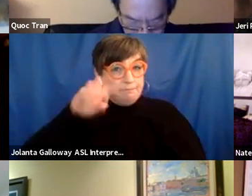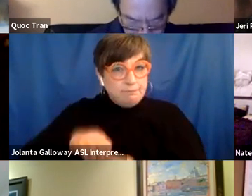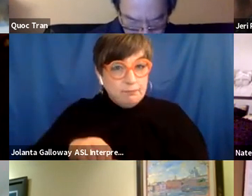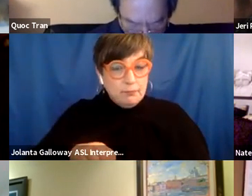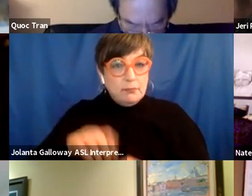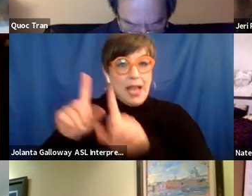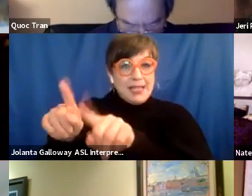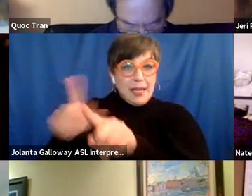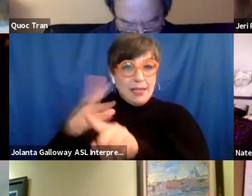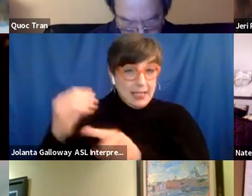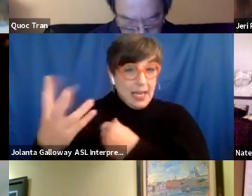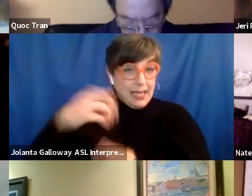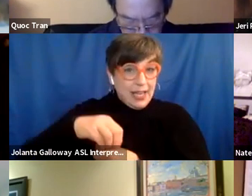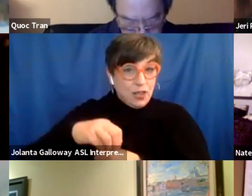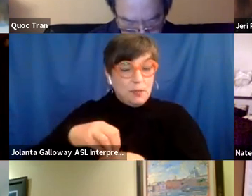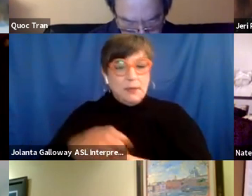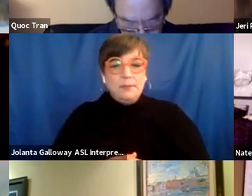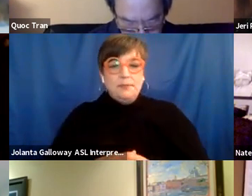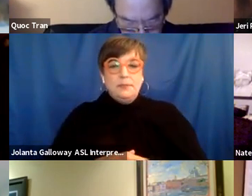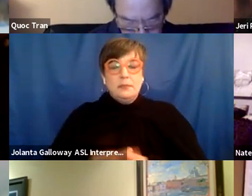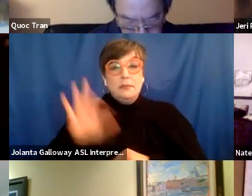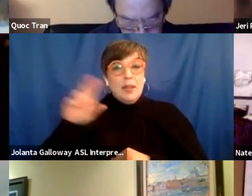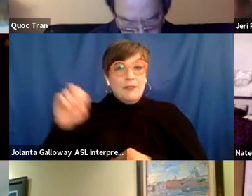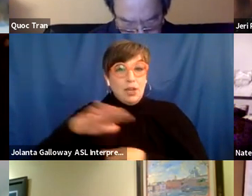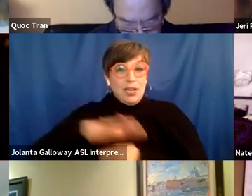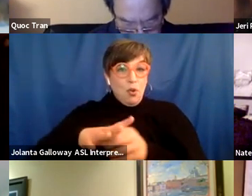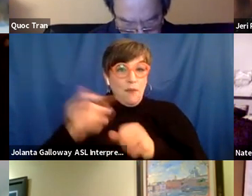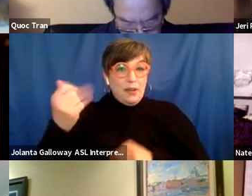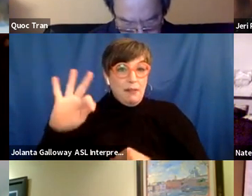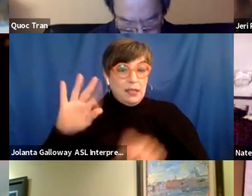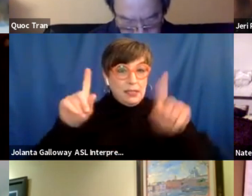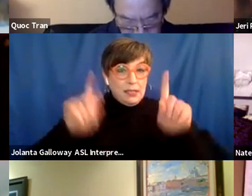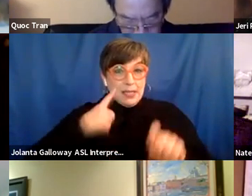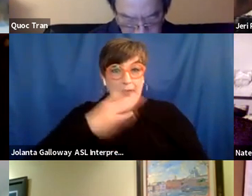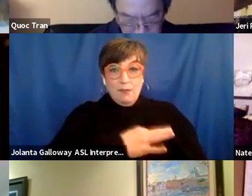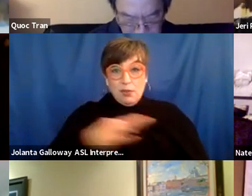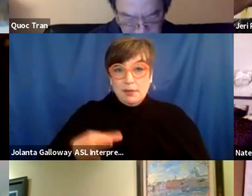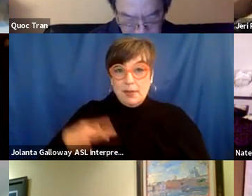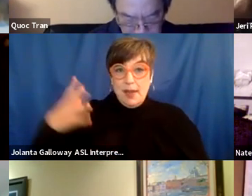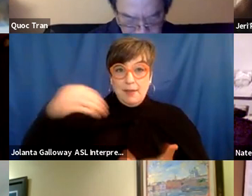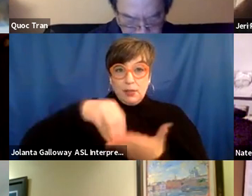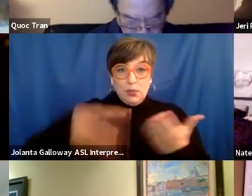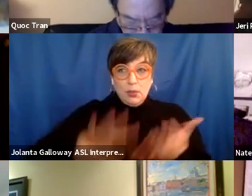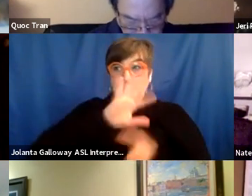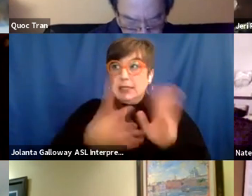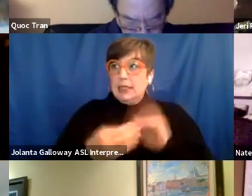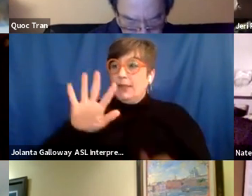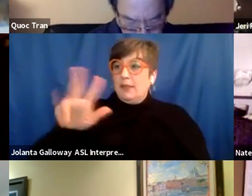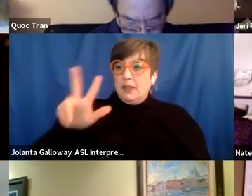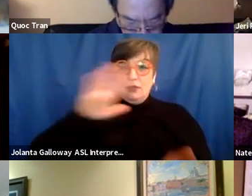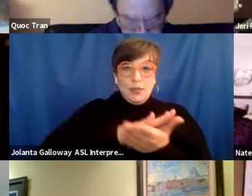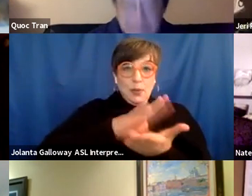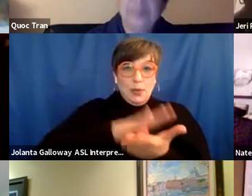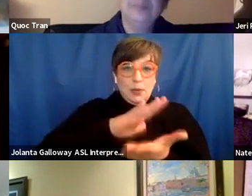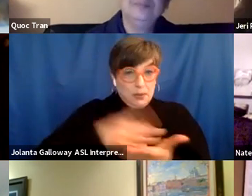earlier. We started free COVID-19 testing for staff and students in 53 schools. And if you remember, we